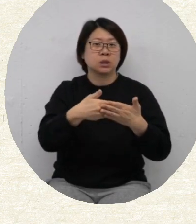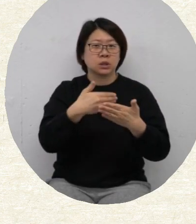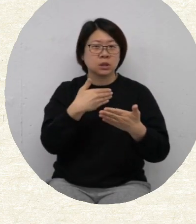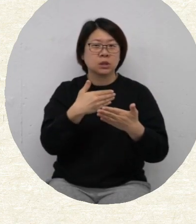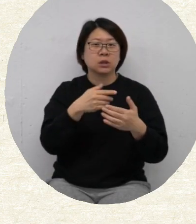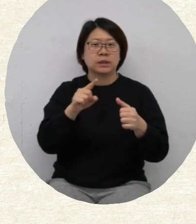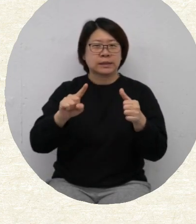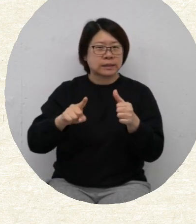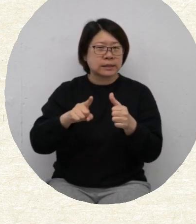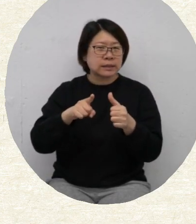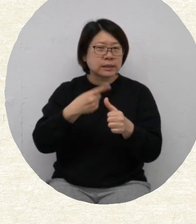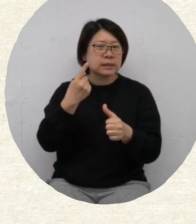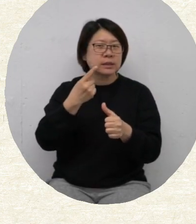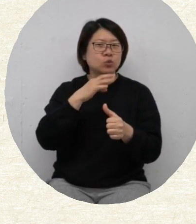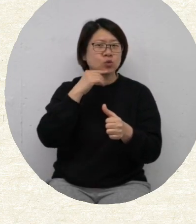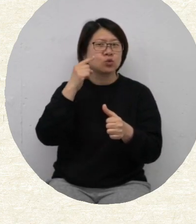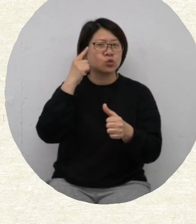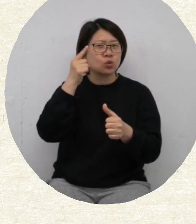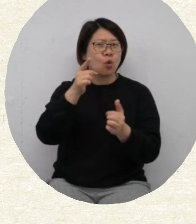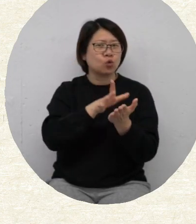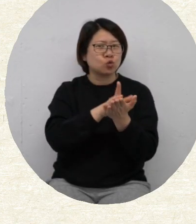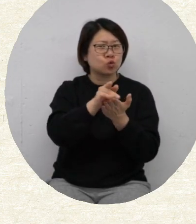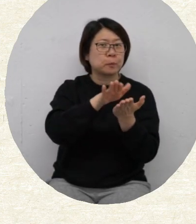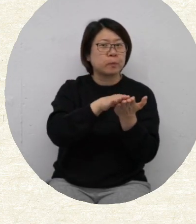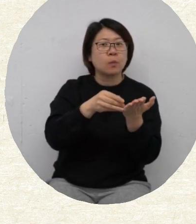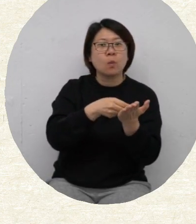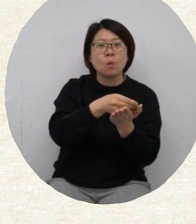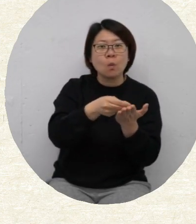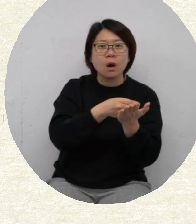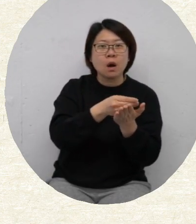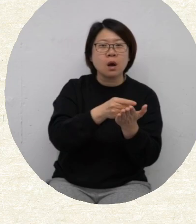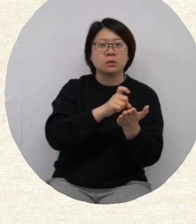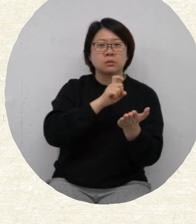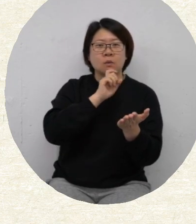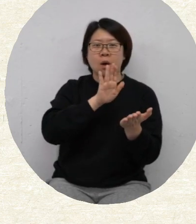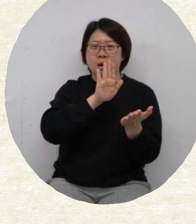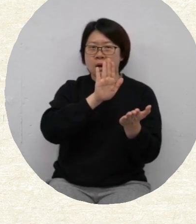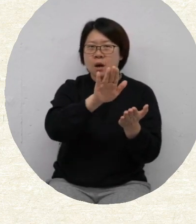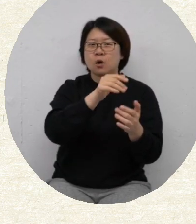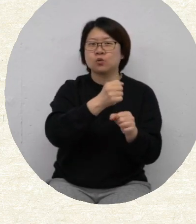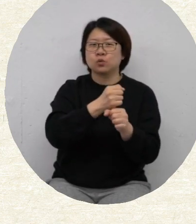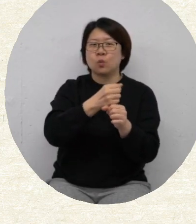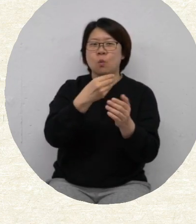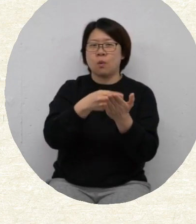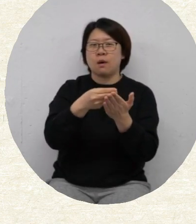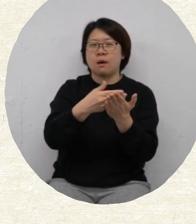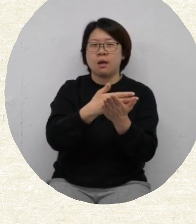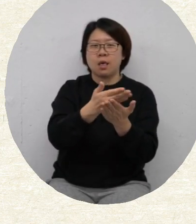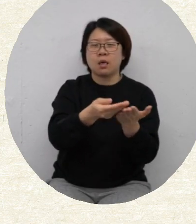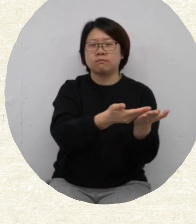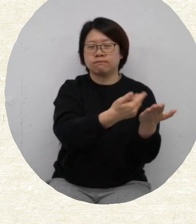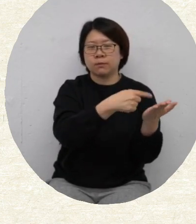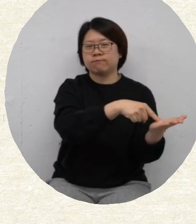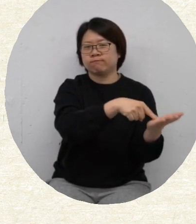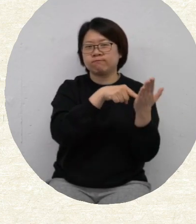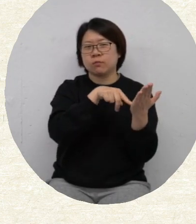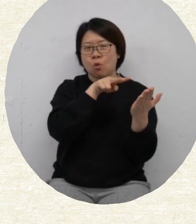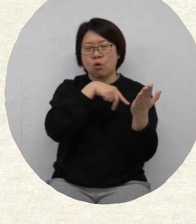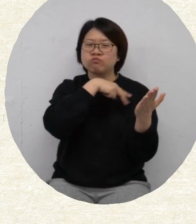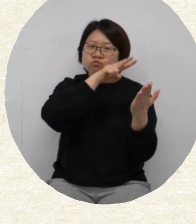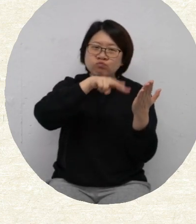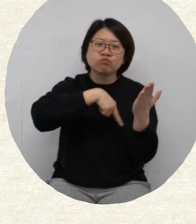in printmaking, and they apply for printmaking. And the printmaking faculty reviews the